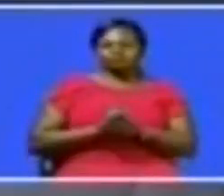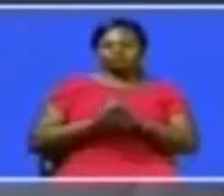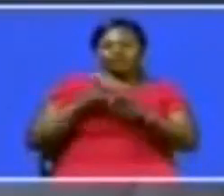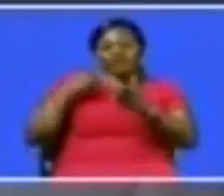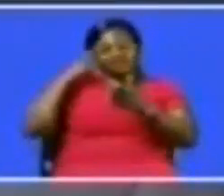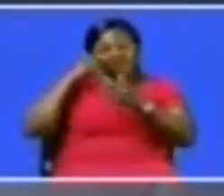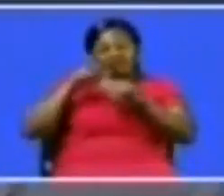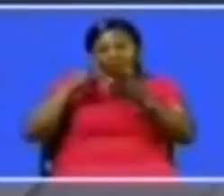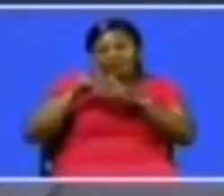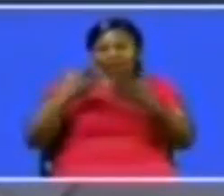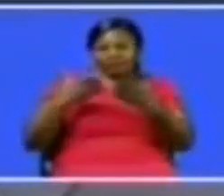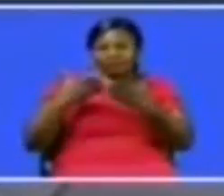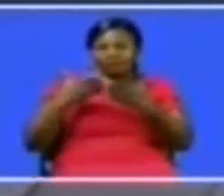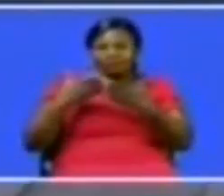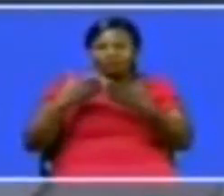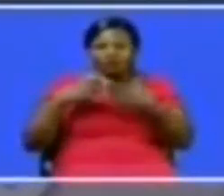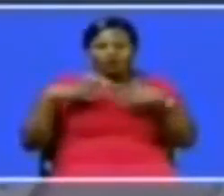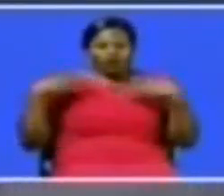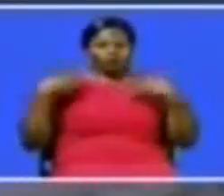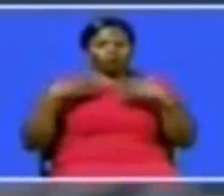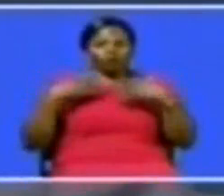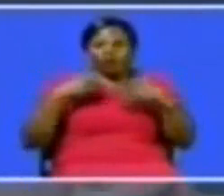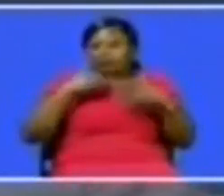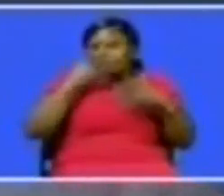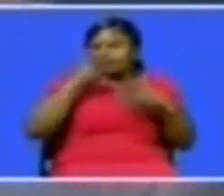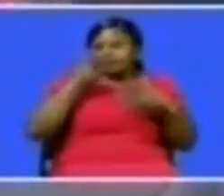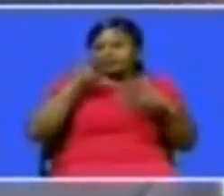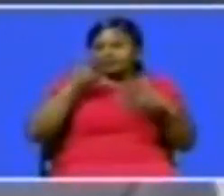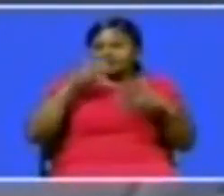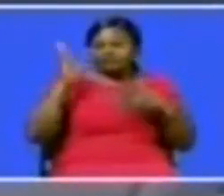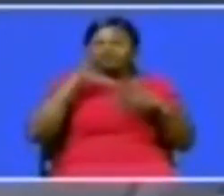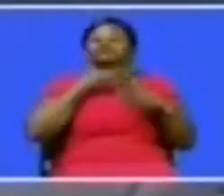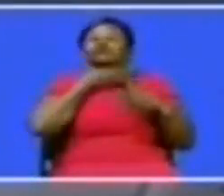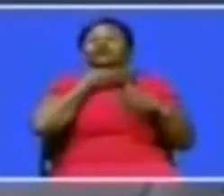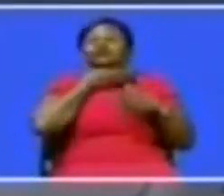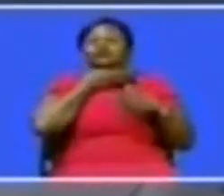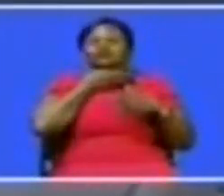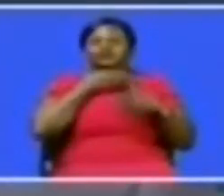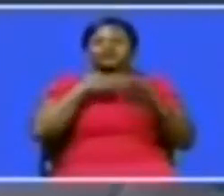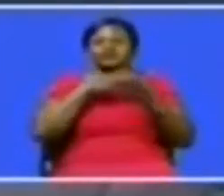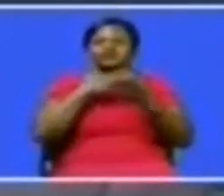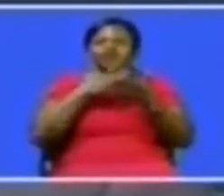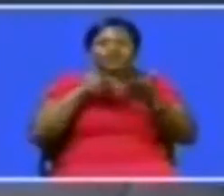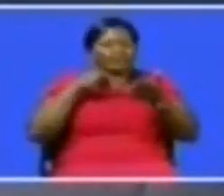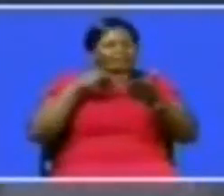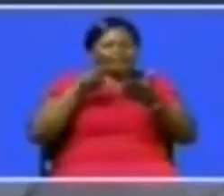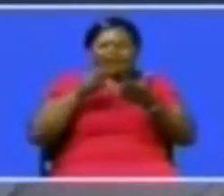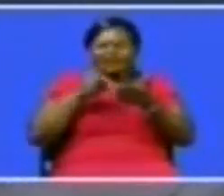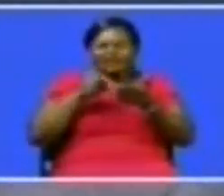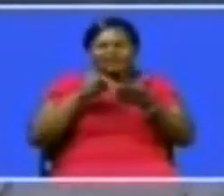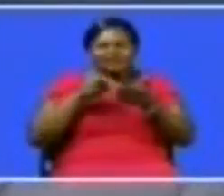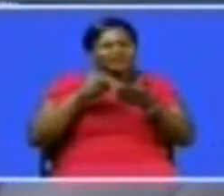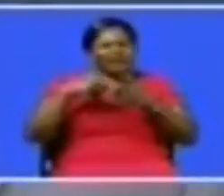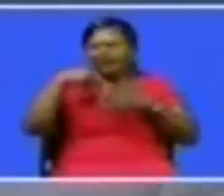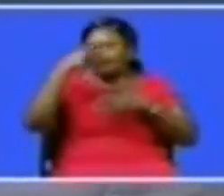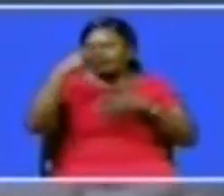costs? Holy Christ, it's even better that Sijeshikona tonsils, because the sums are just out of